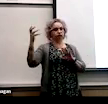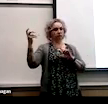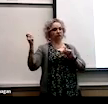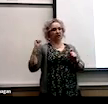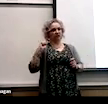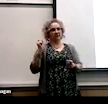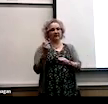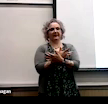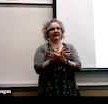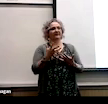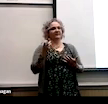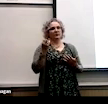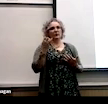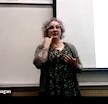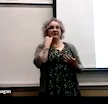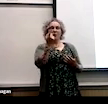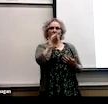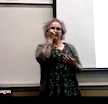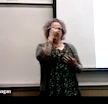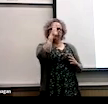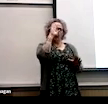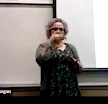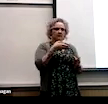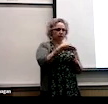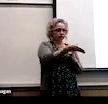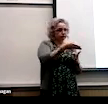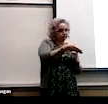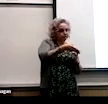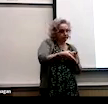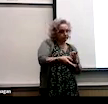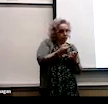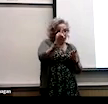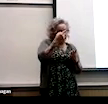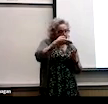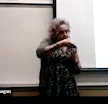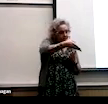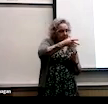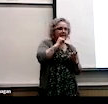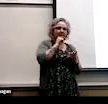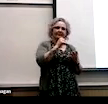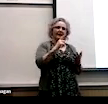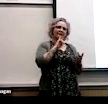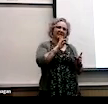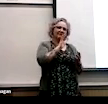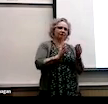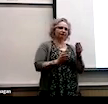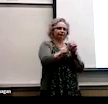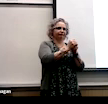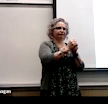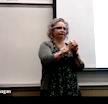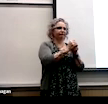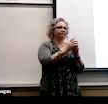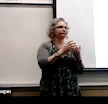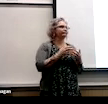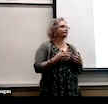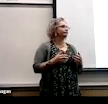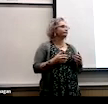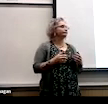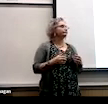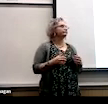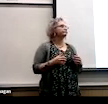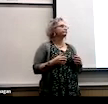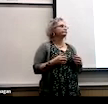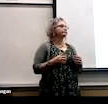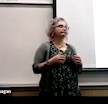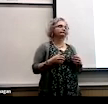we have totally missed the boat. Is there such thing as too early if we want to start transitioning early? The research does not